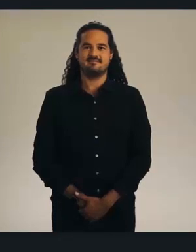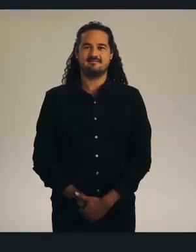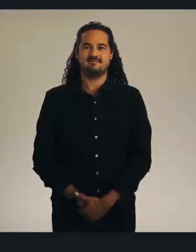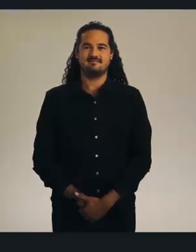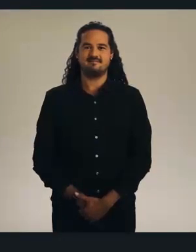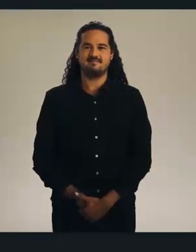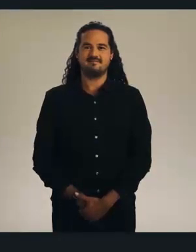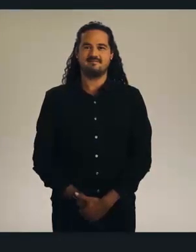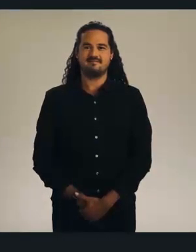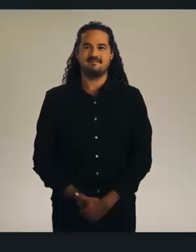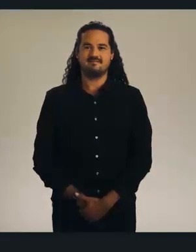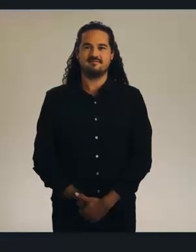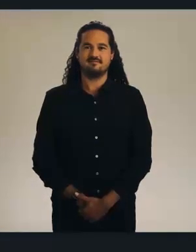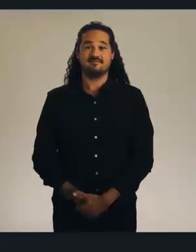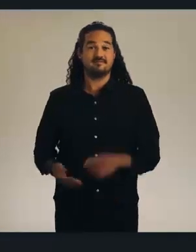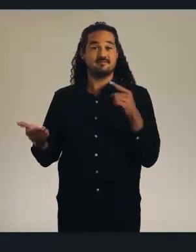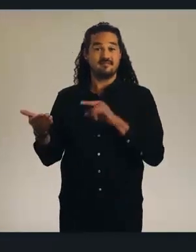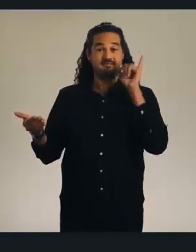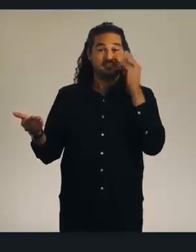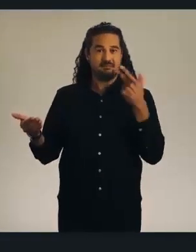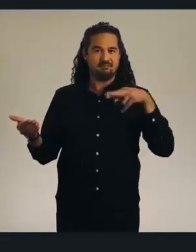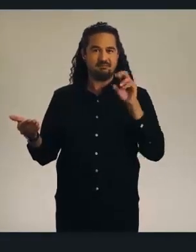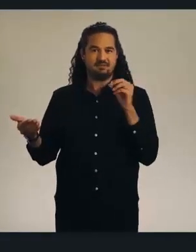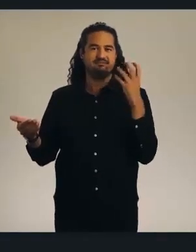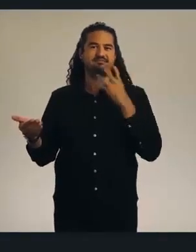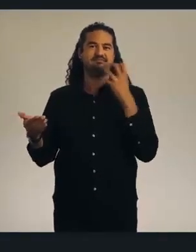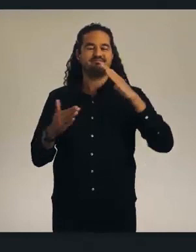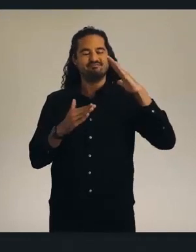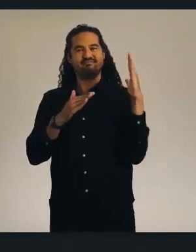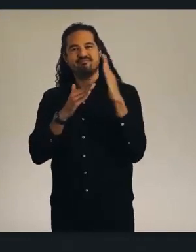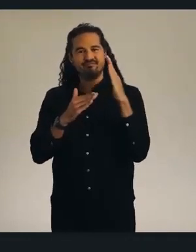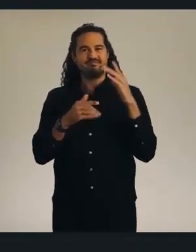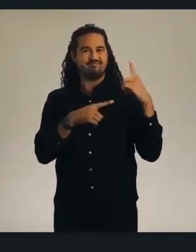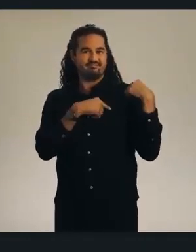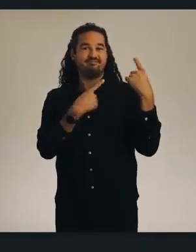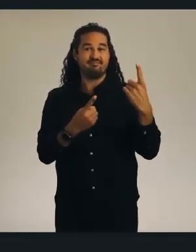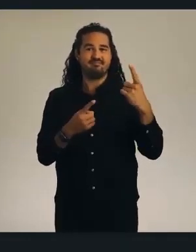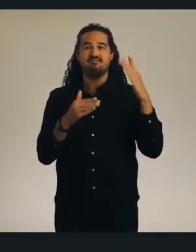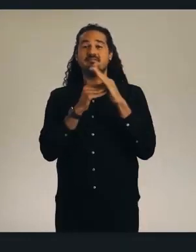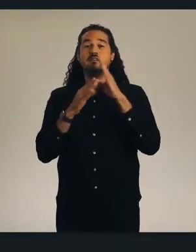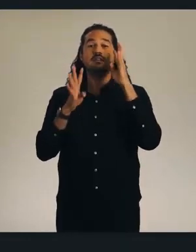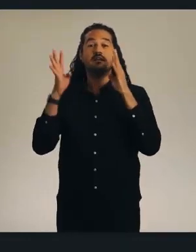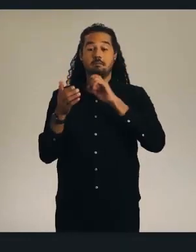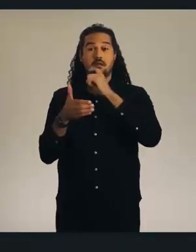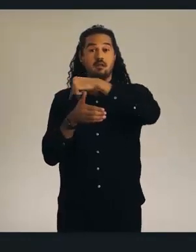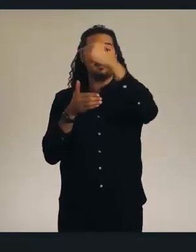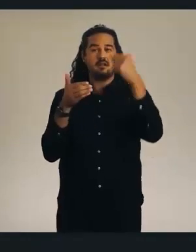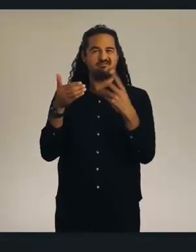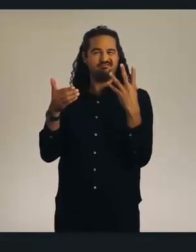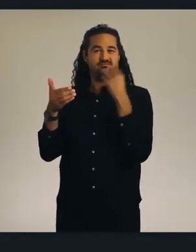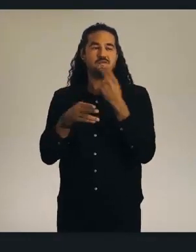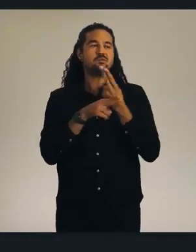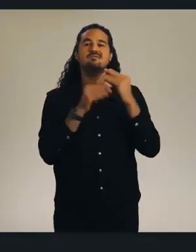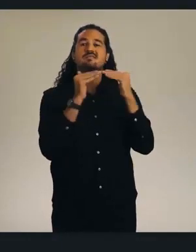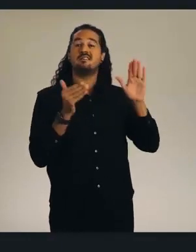iPhone 13 Pro features our most pro design, with exceptional materials like these surgical-grade stainless steel bands. Each band goes through a physical vapor deposition process to